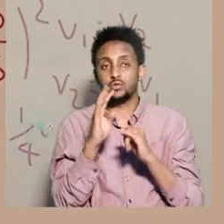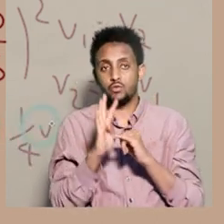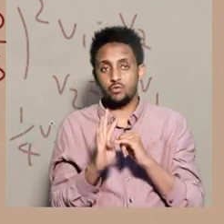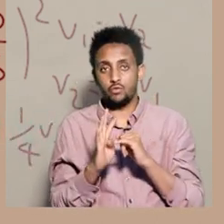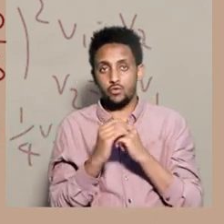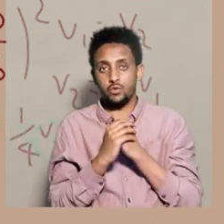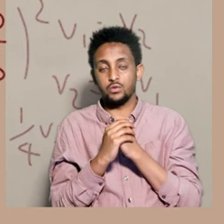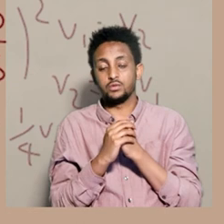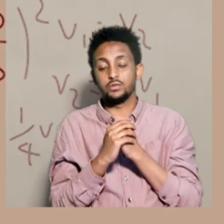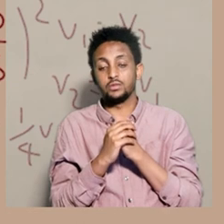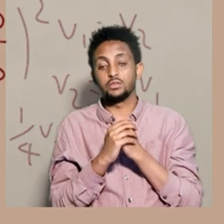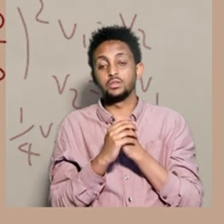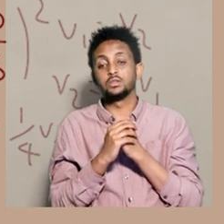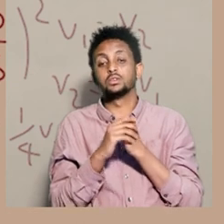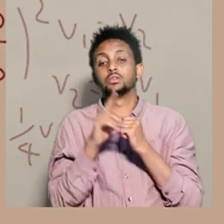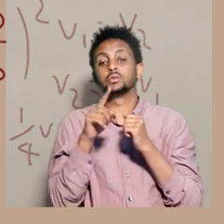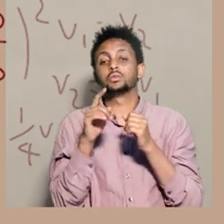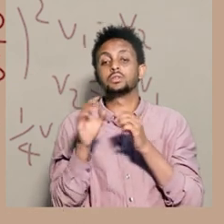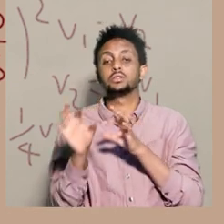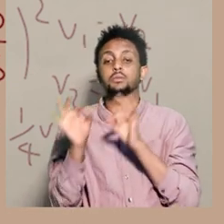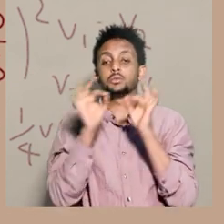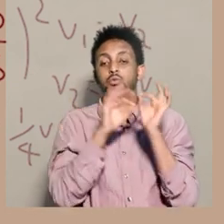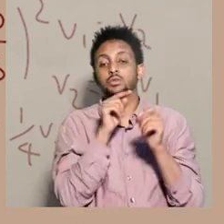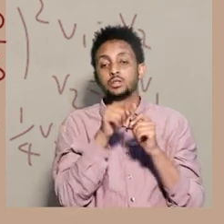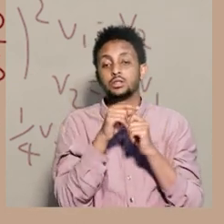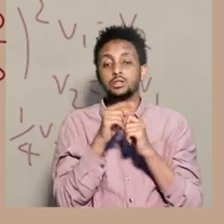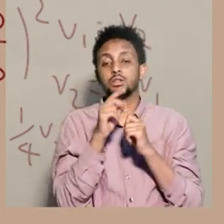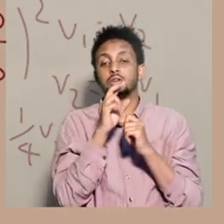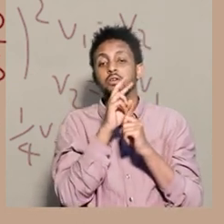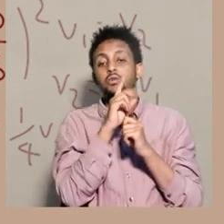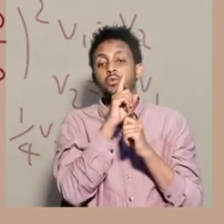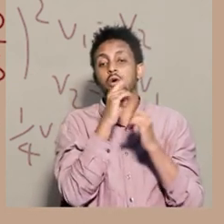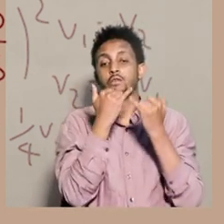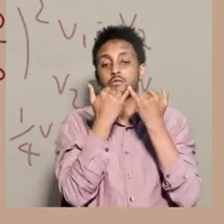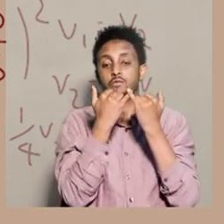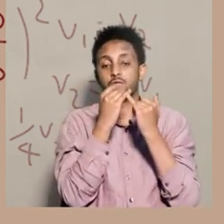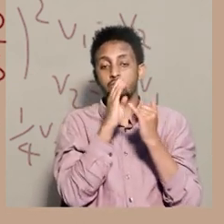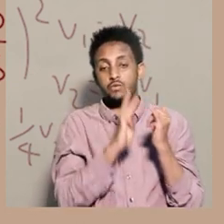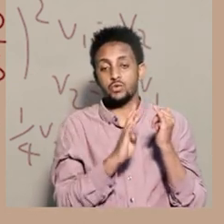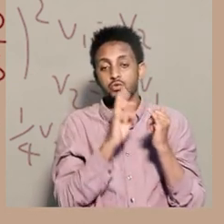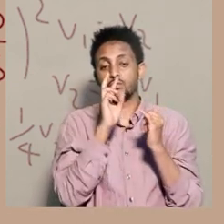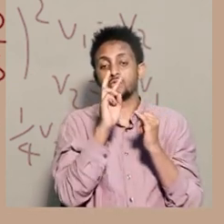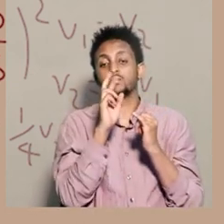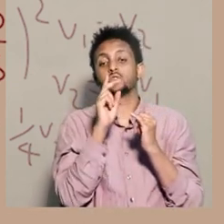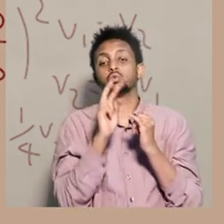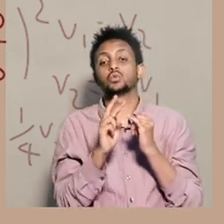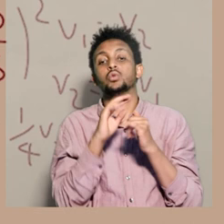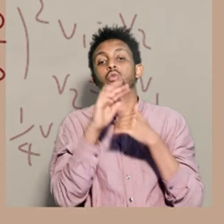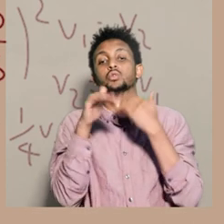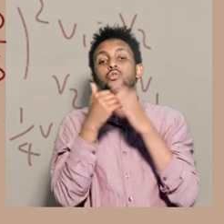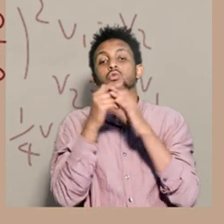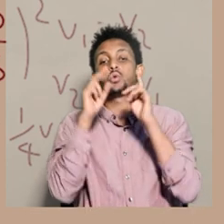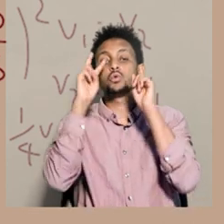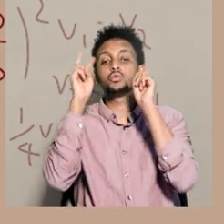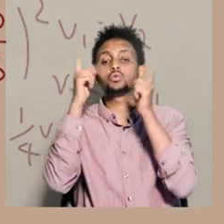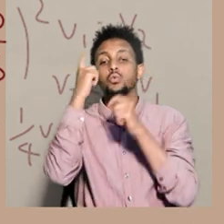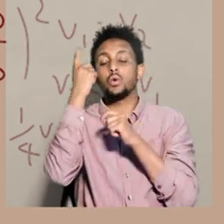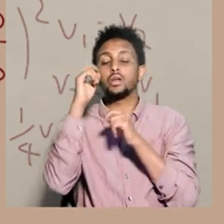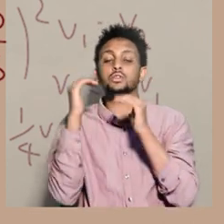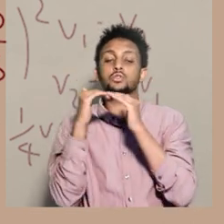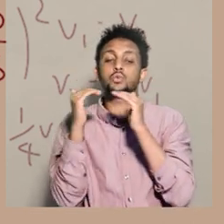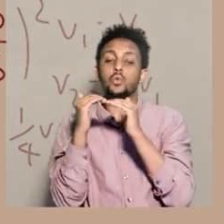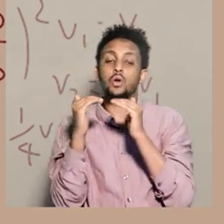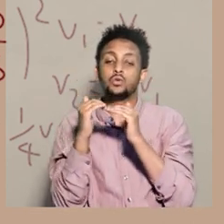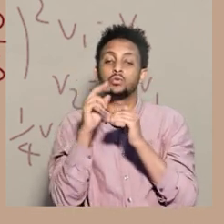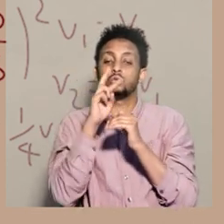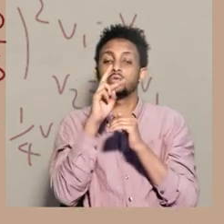v2. So we can substitute here as 1 fourth of v2, the whole squared is equals